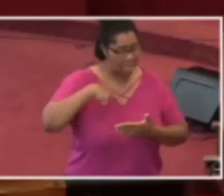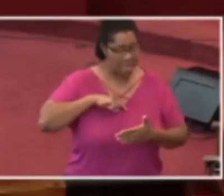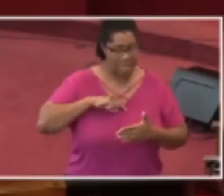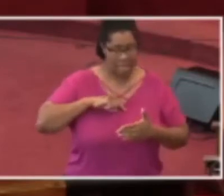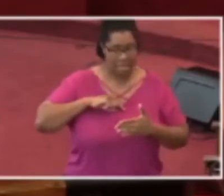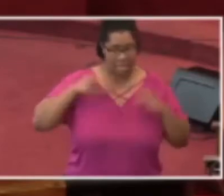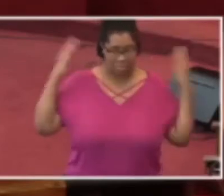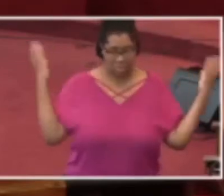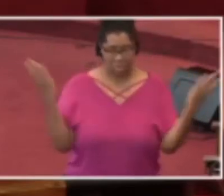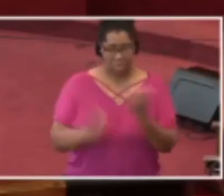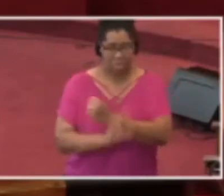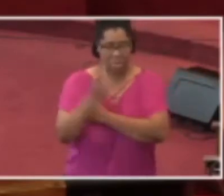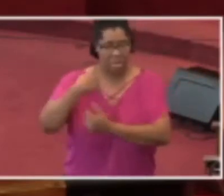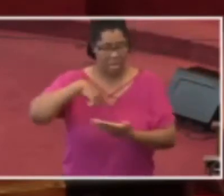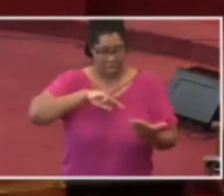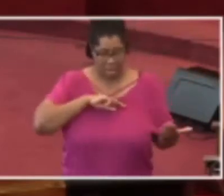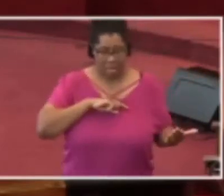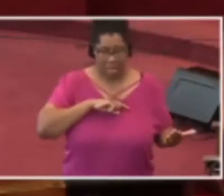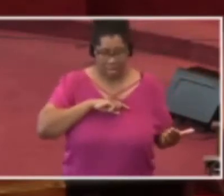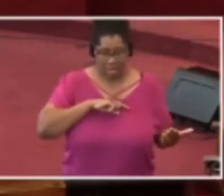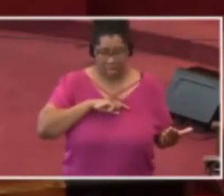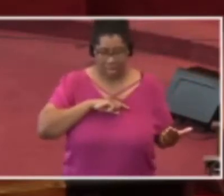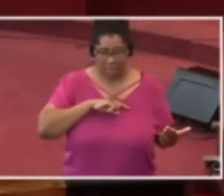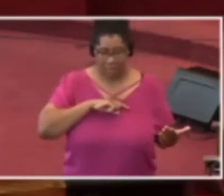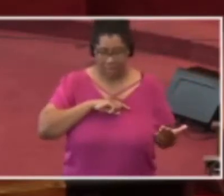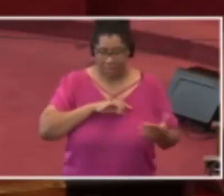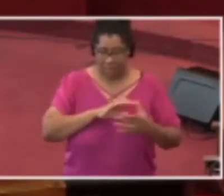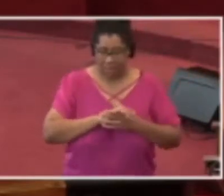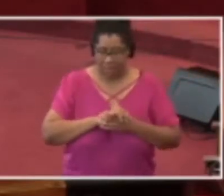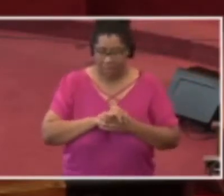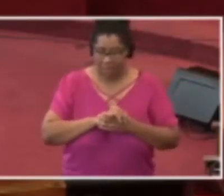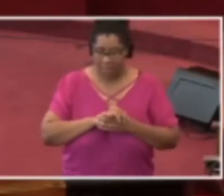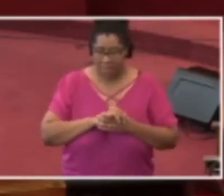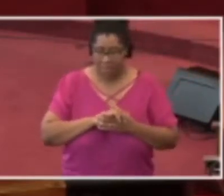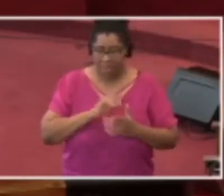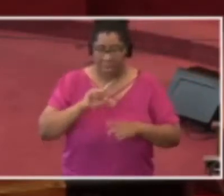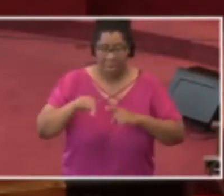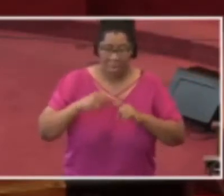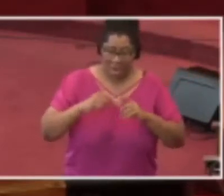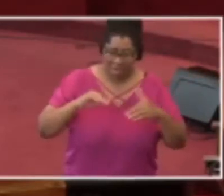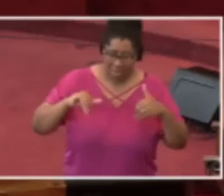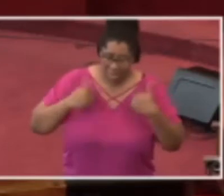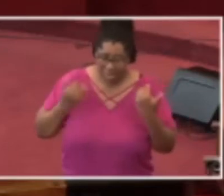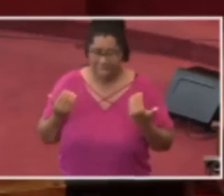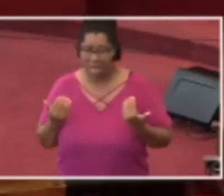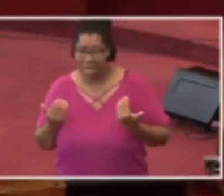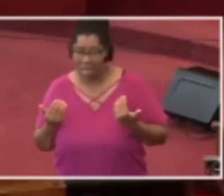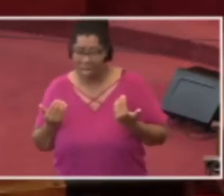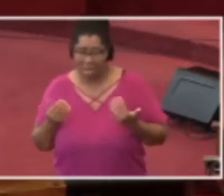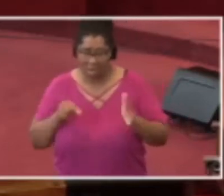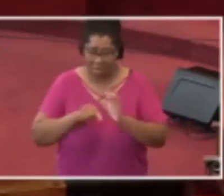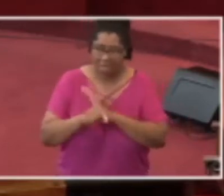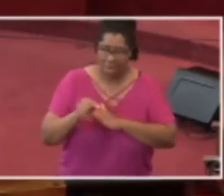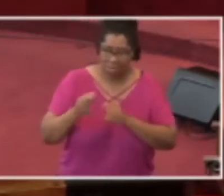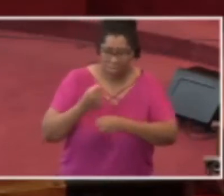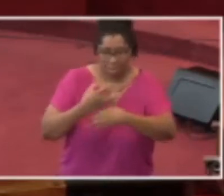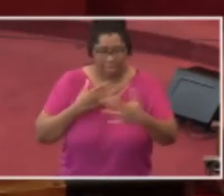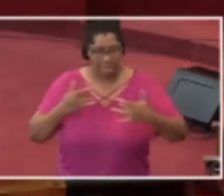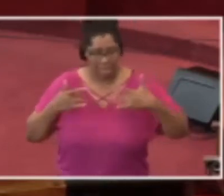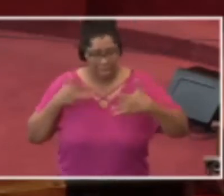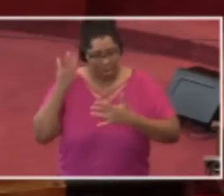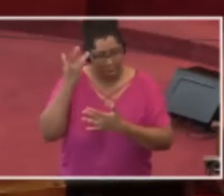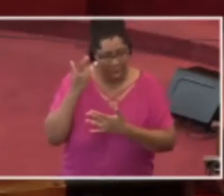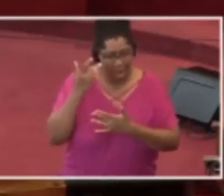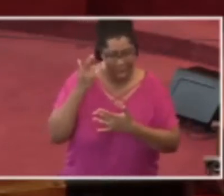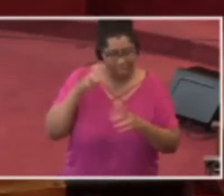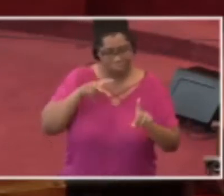in, behind and before. In my milk days, in my youth, that verse excited me to no end because I looked at